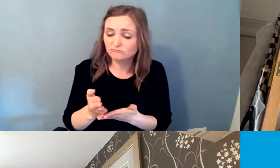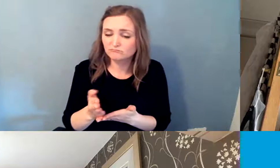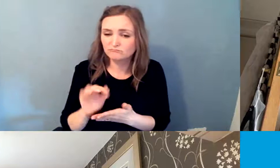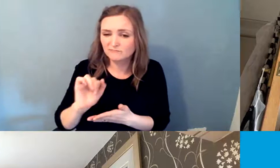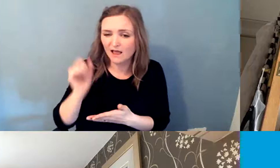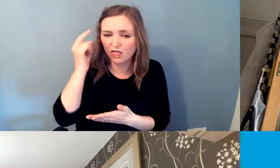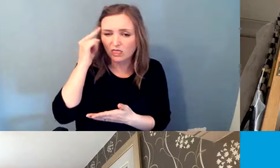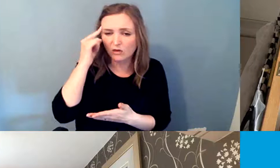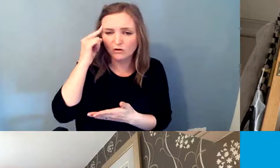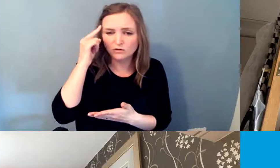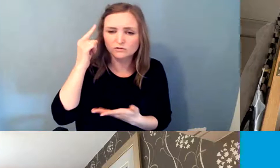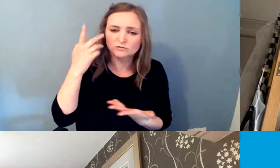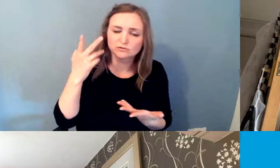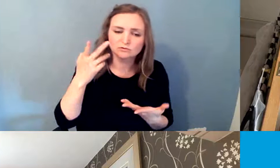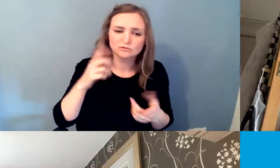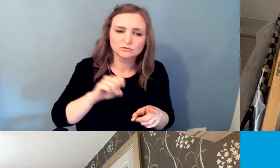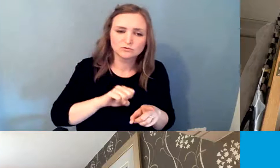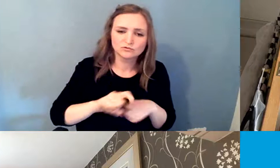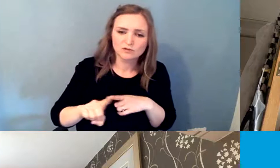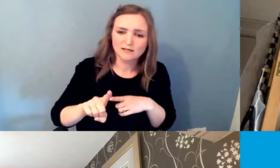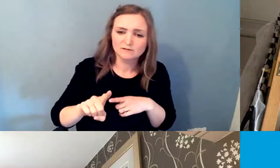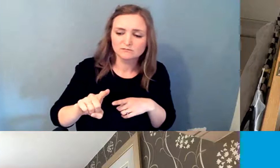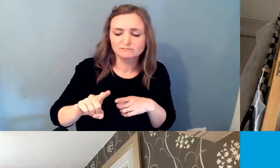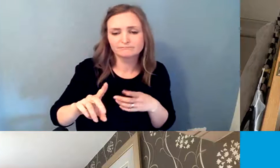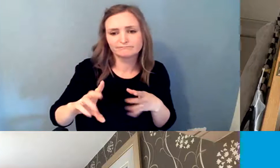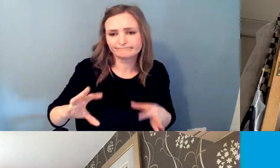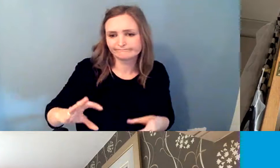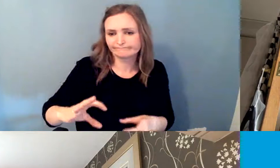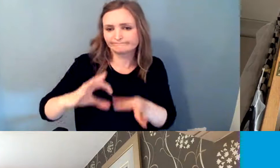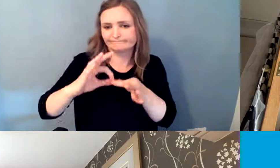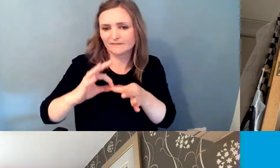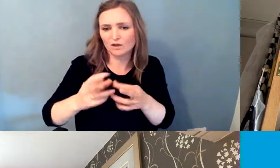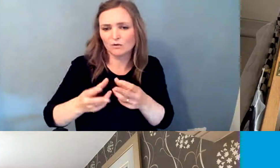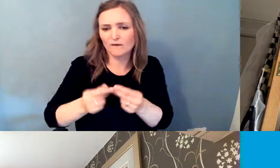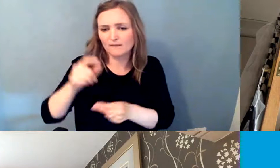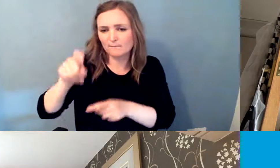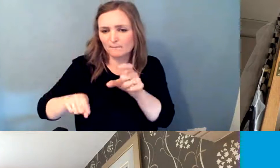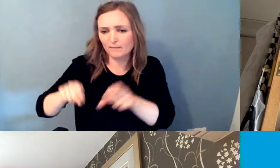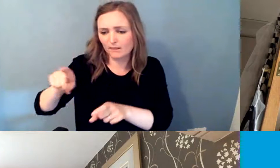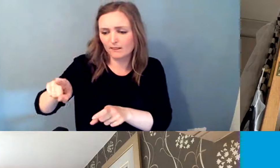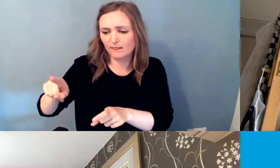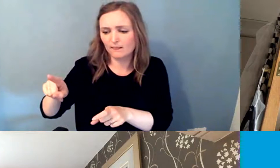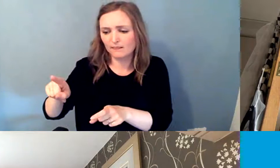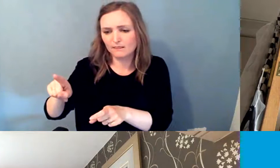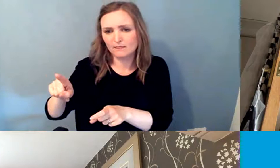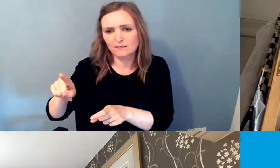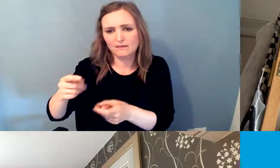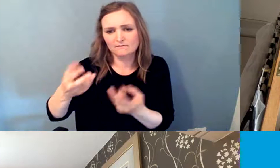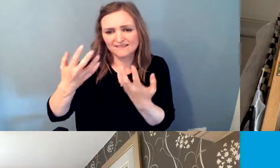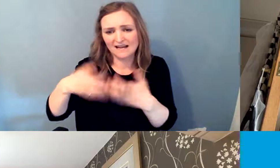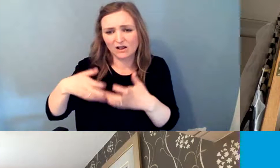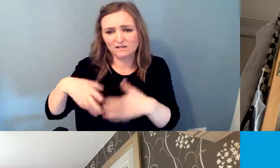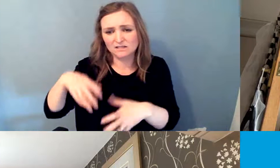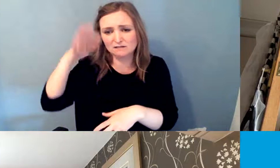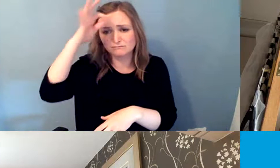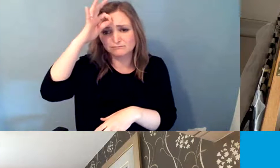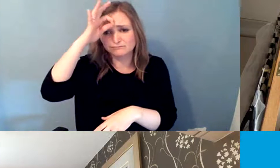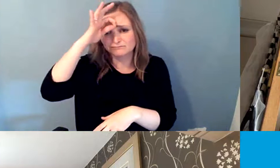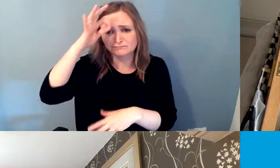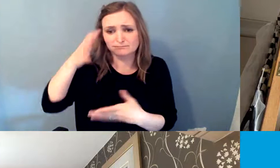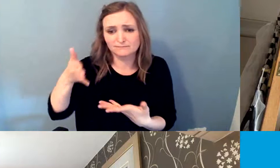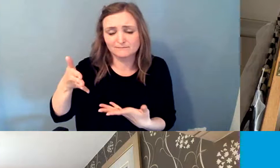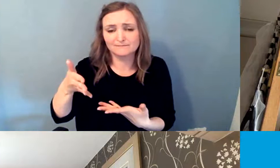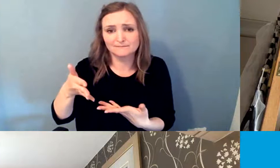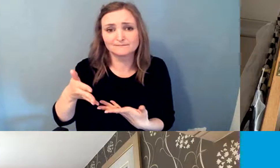what we're doing to try to mitigate some of that risk. Yeah, and I absolutely agree with you.